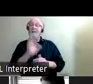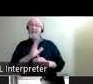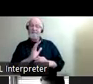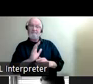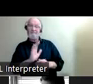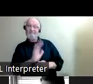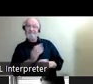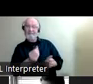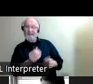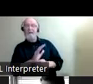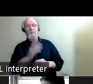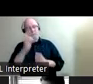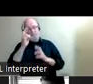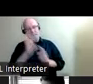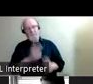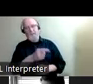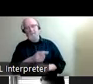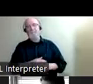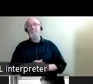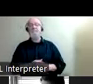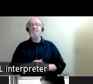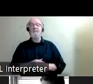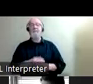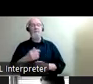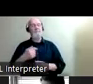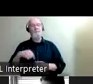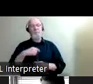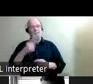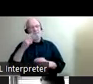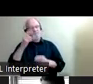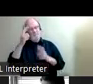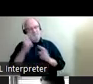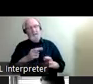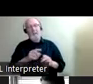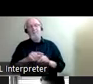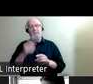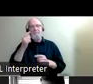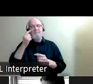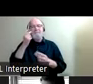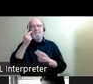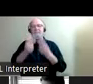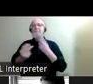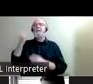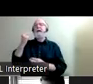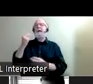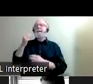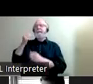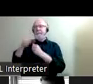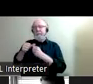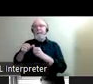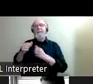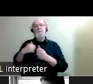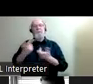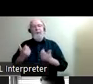home. As we open our hearts and minds to the past, we commit ourselves to working in a spirit of truth